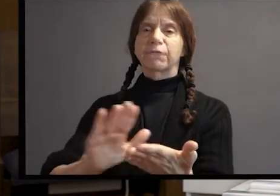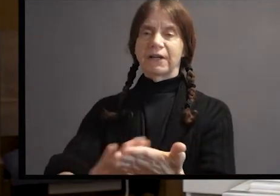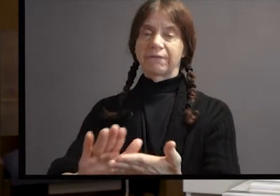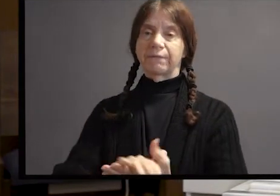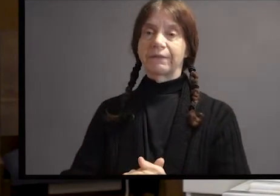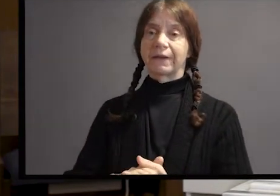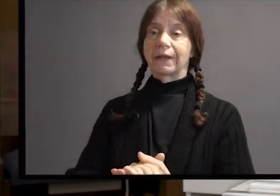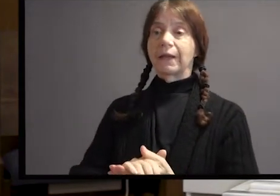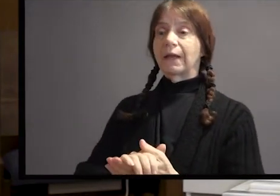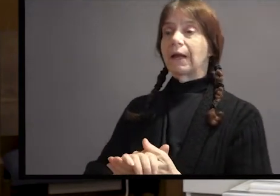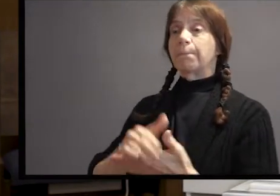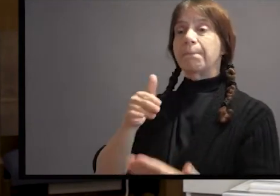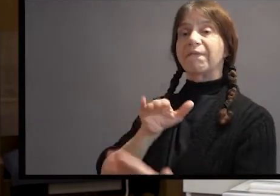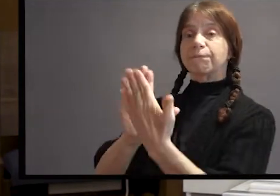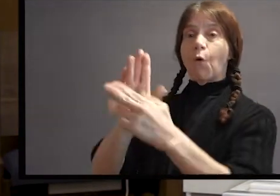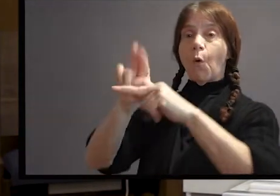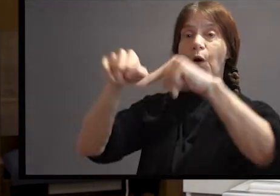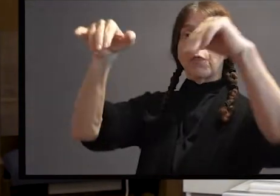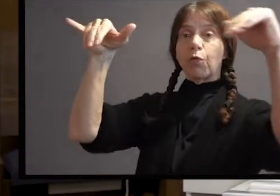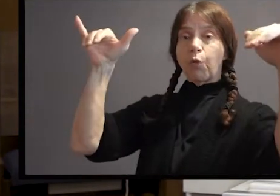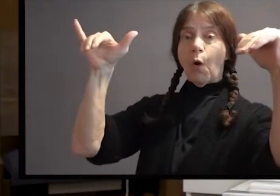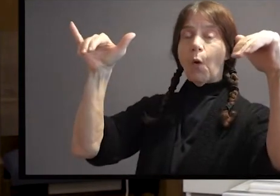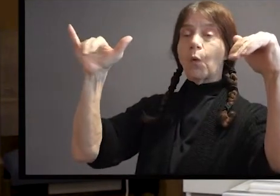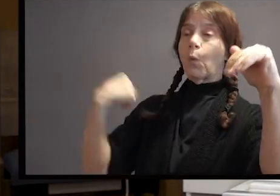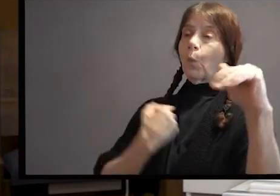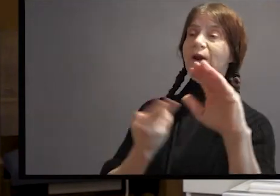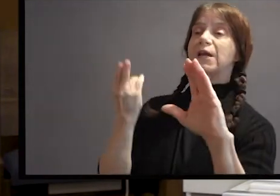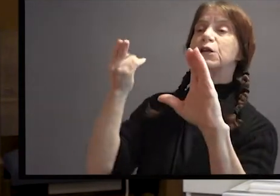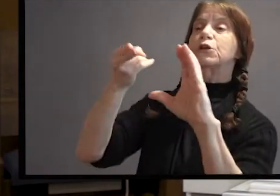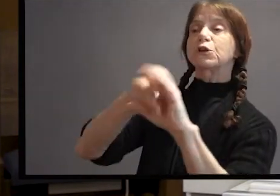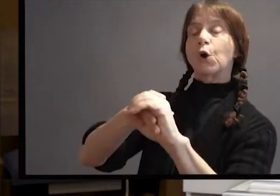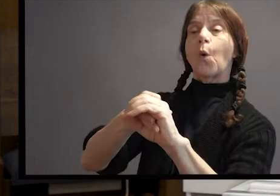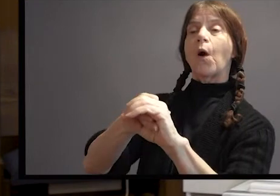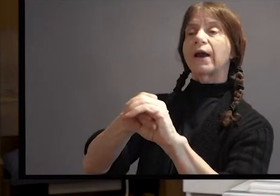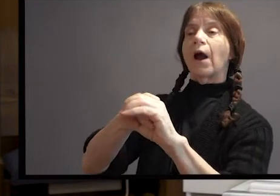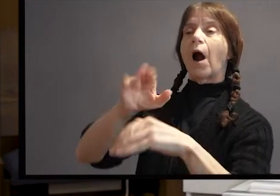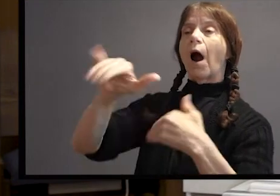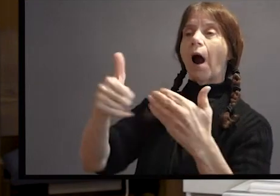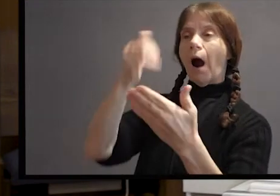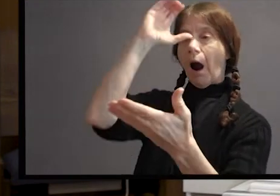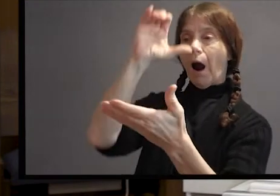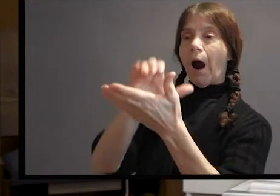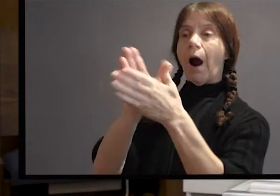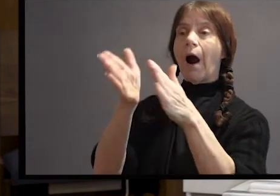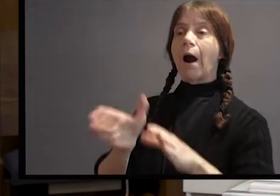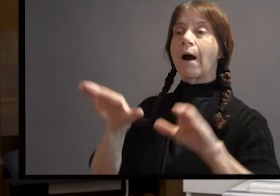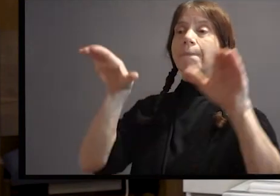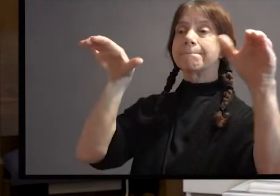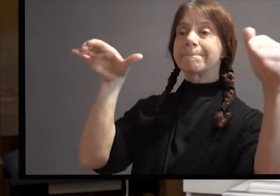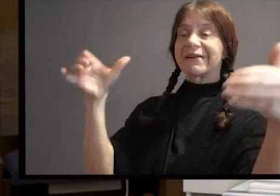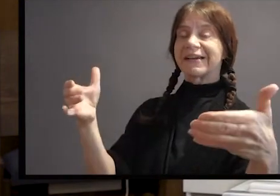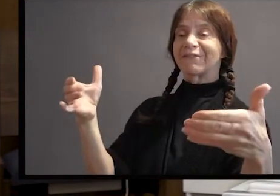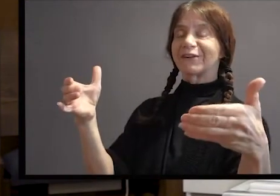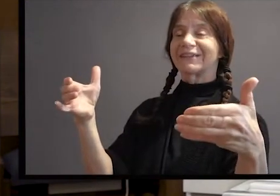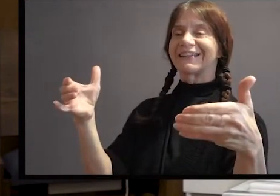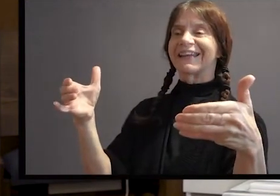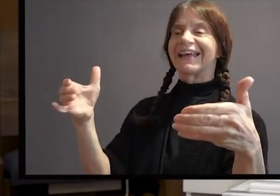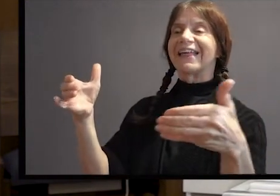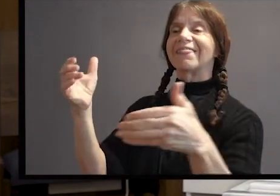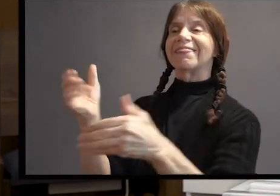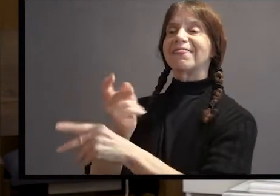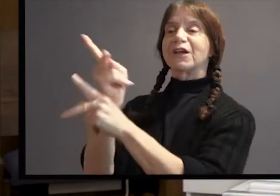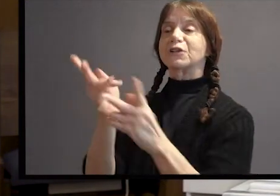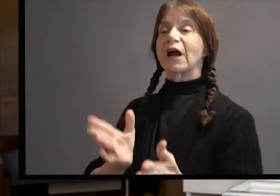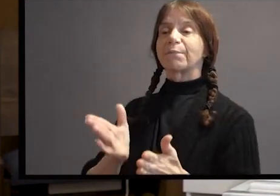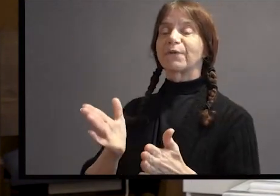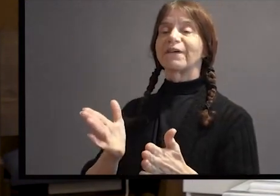Lamb, we already join all of the saints in a heavenly feast, where the shepherd feeds